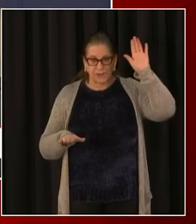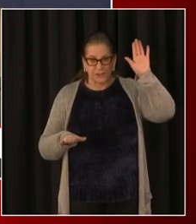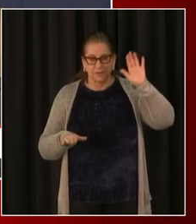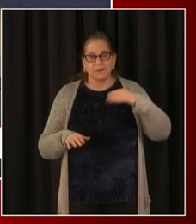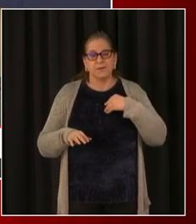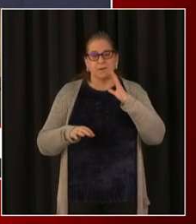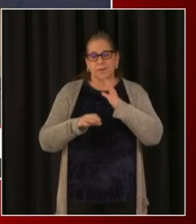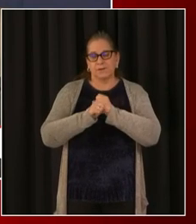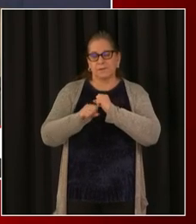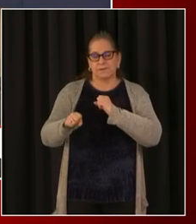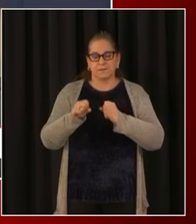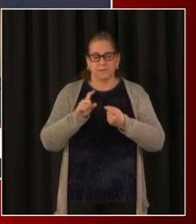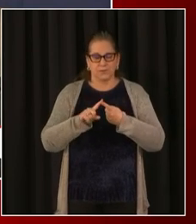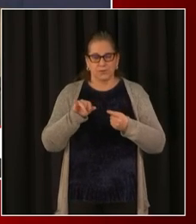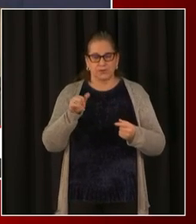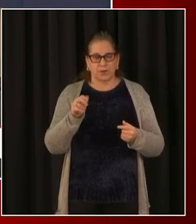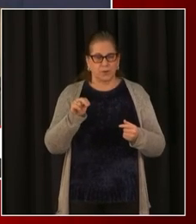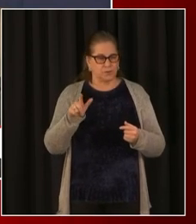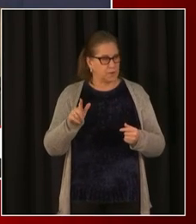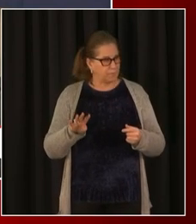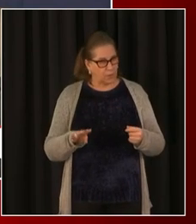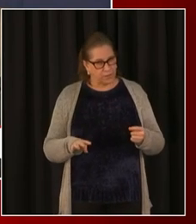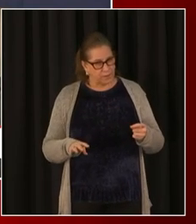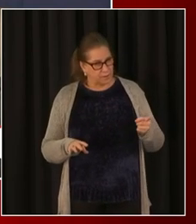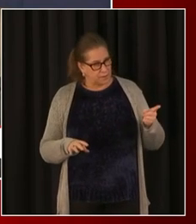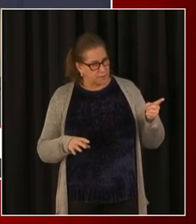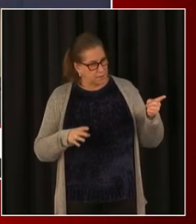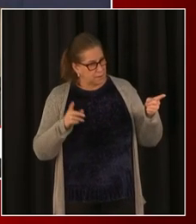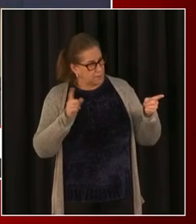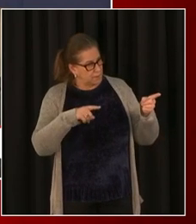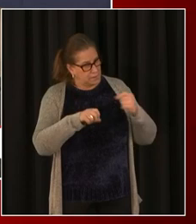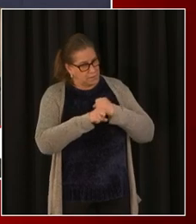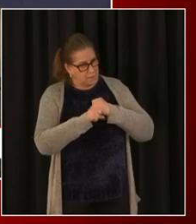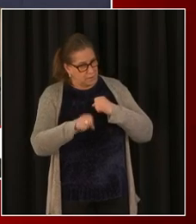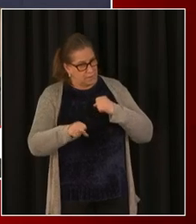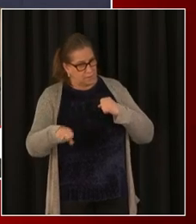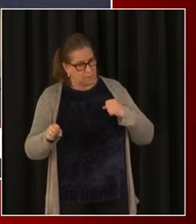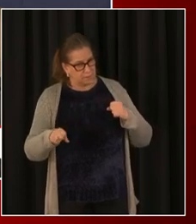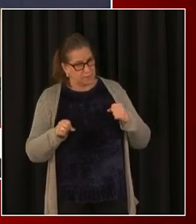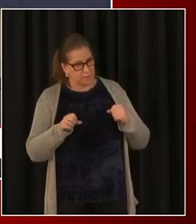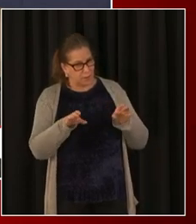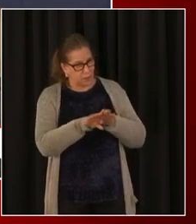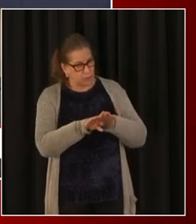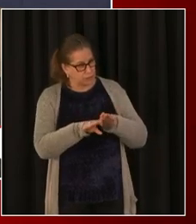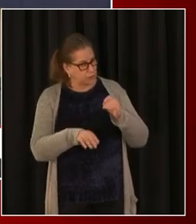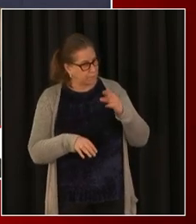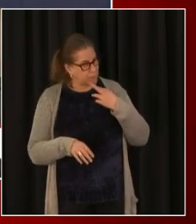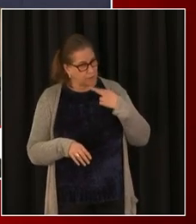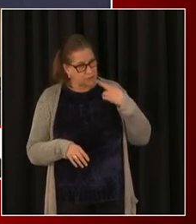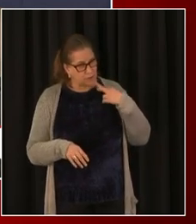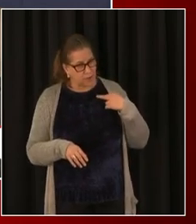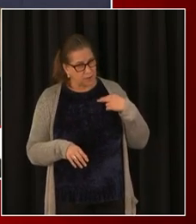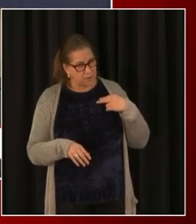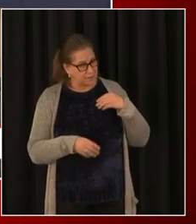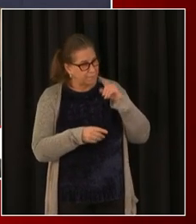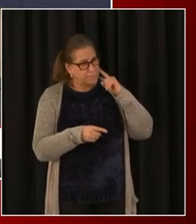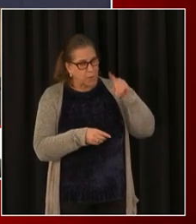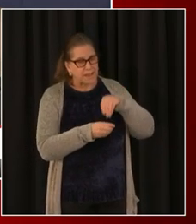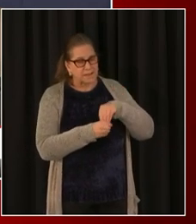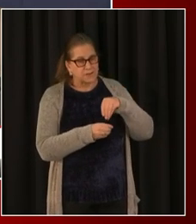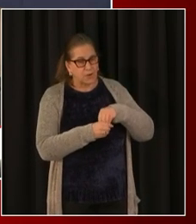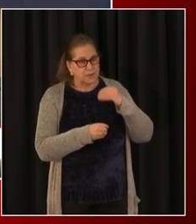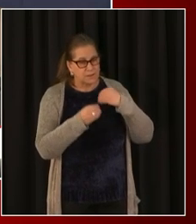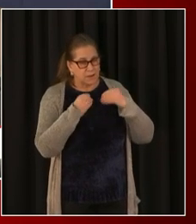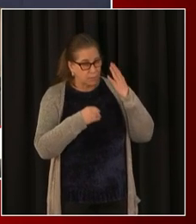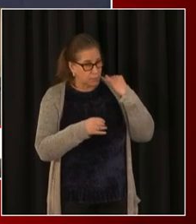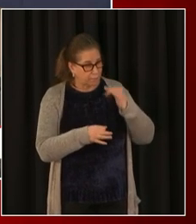24th. And so is the reason for extending the closures of restaurants, of indoor dining, because